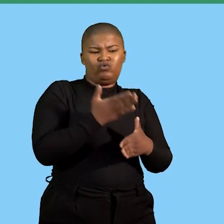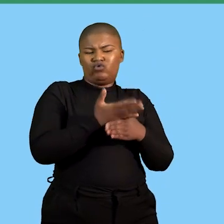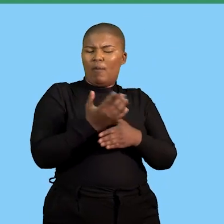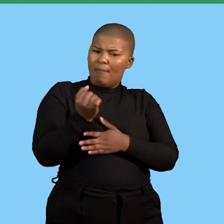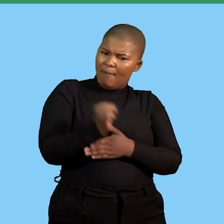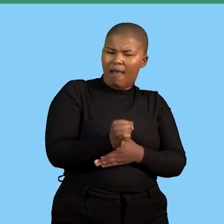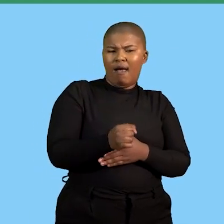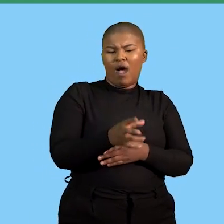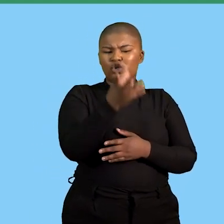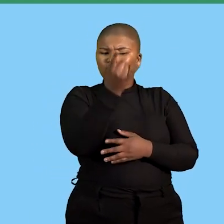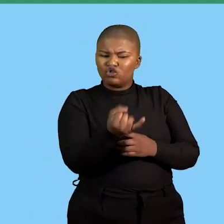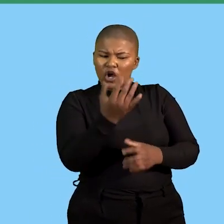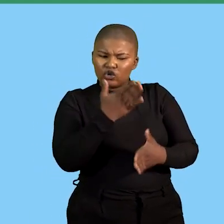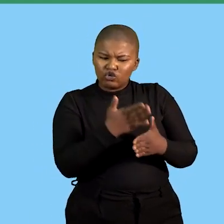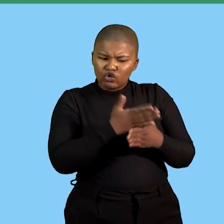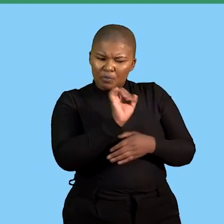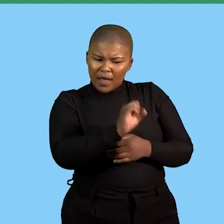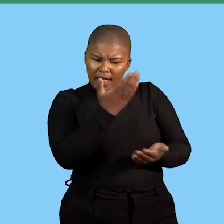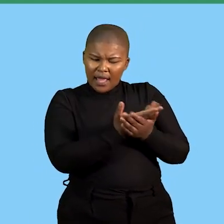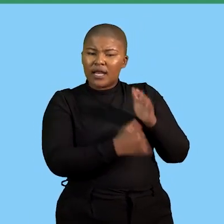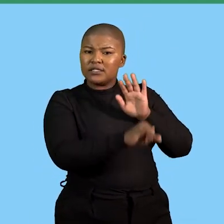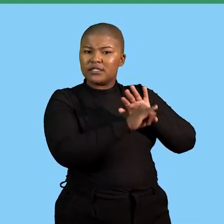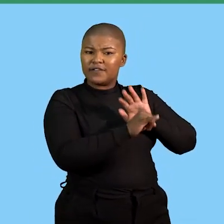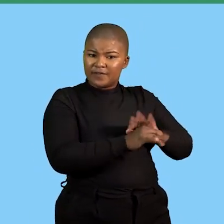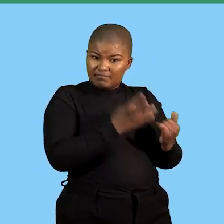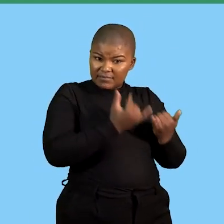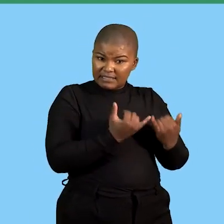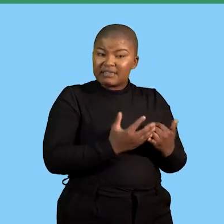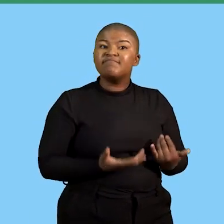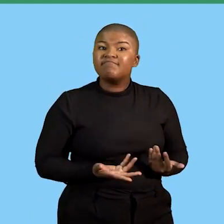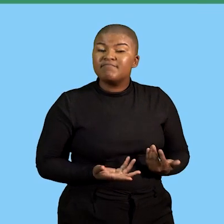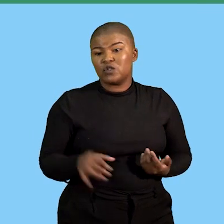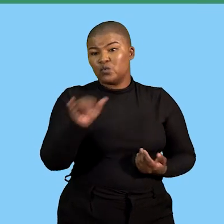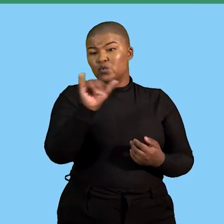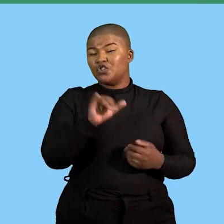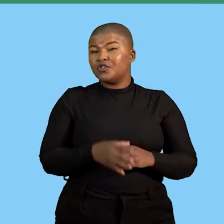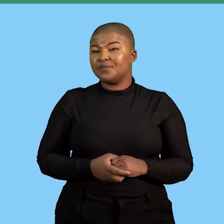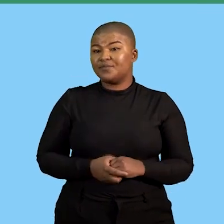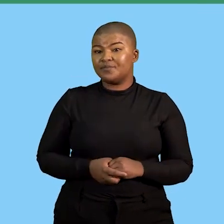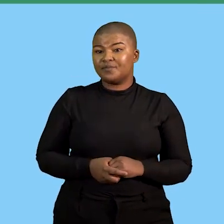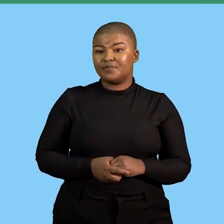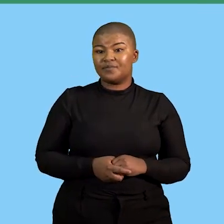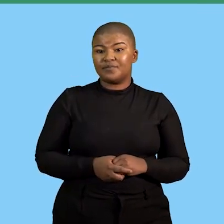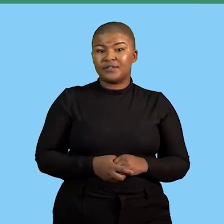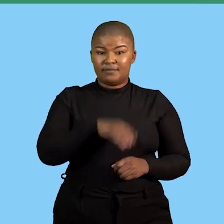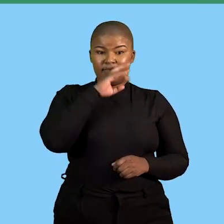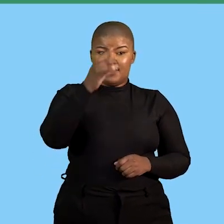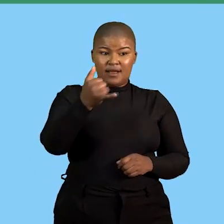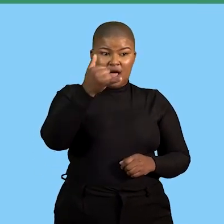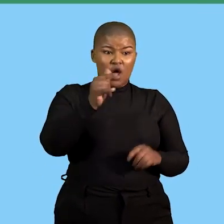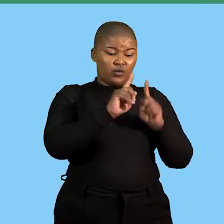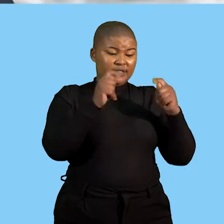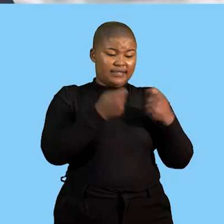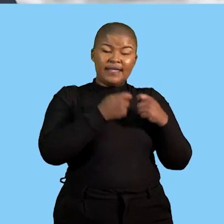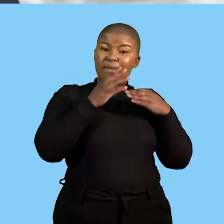they review their progress in order to rectify mistakes, that basically means in the process of reviewing, team members would